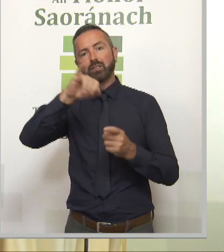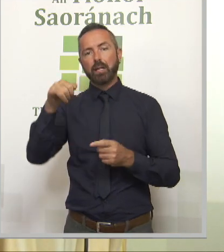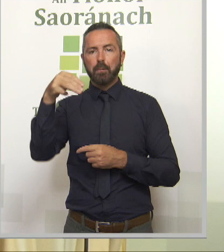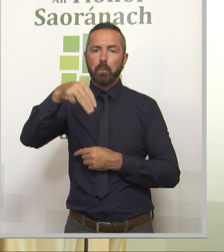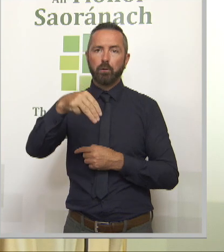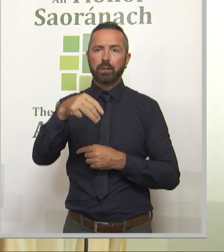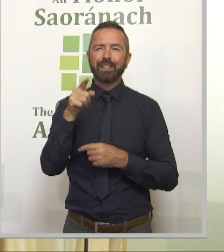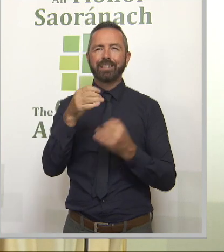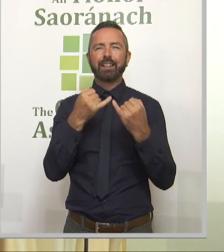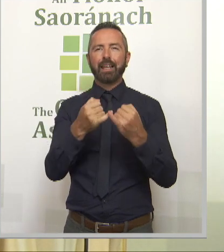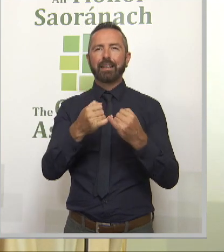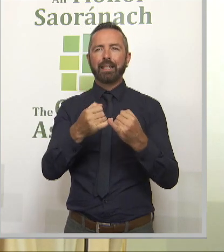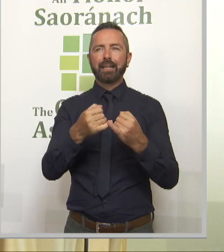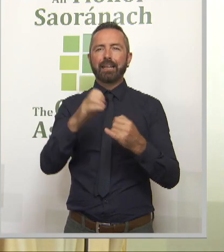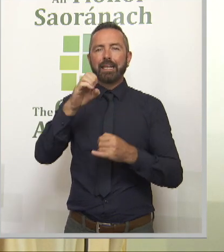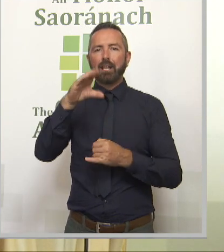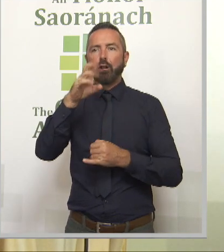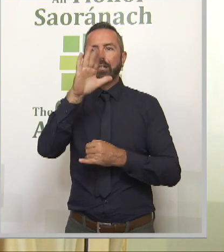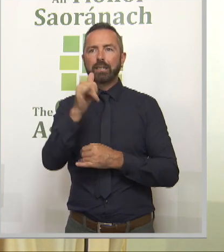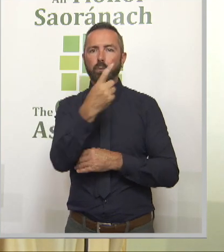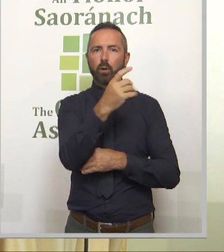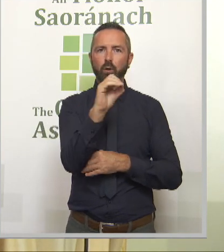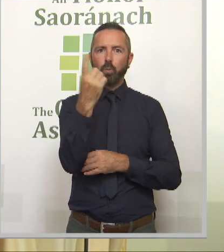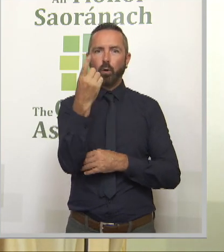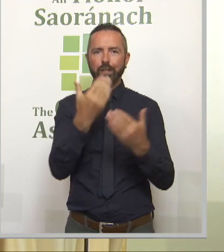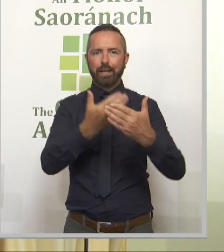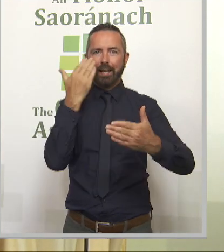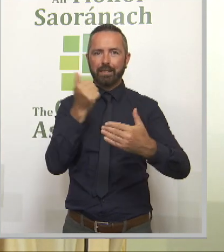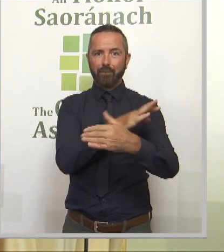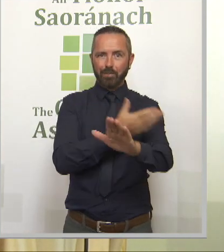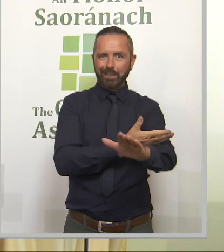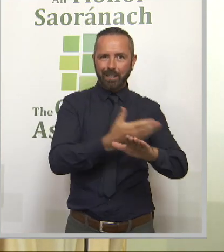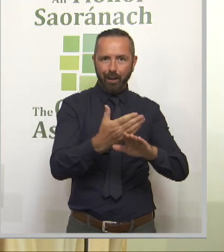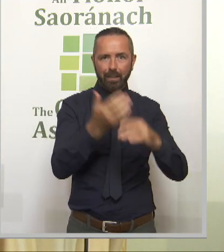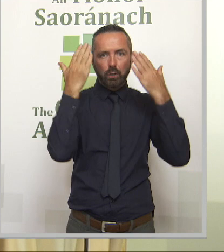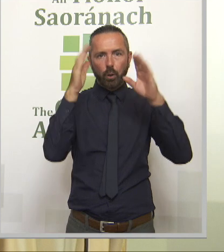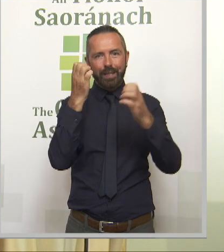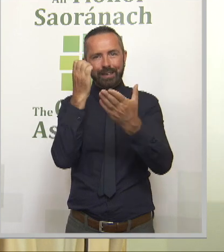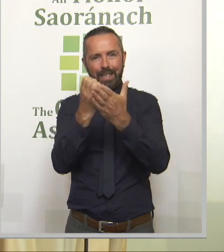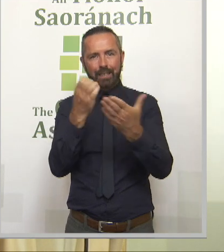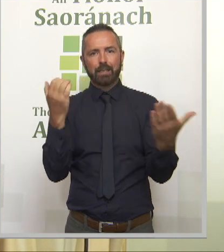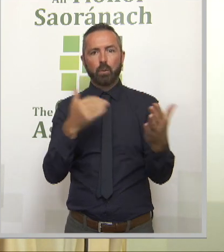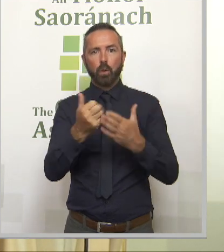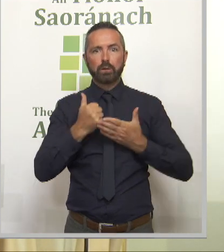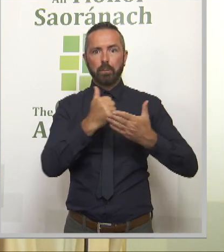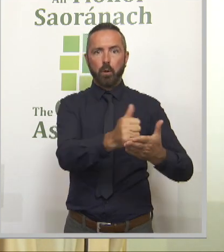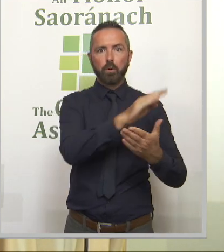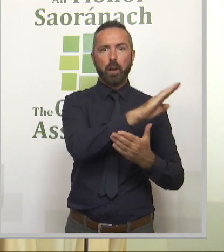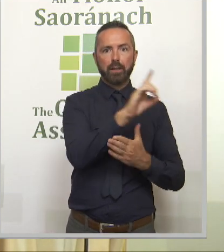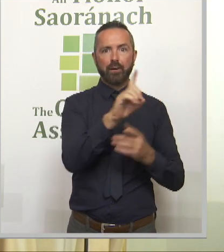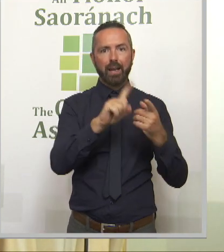like an Ecology 101 lesson. So it's going to show us what exactly supports our biodiversity and what